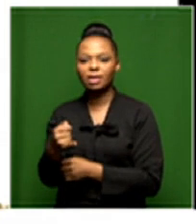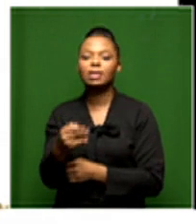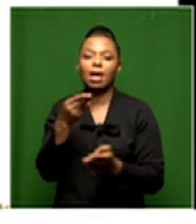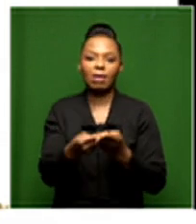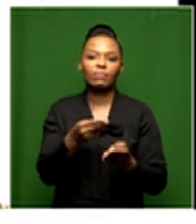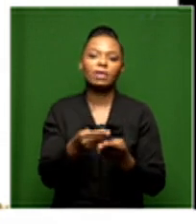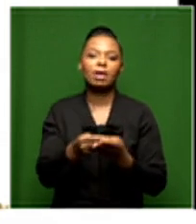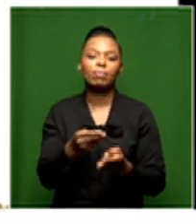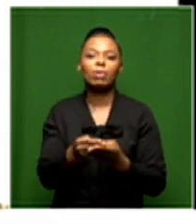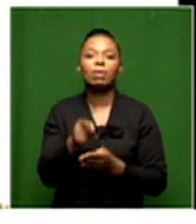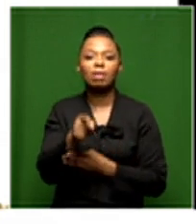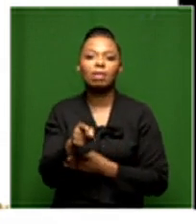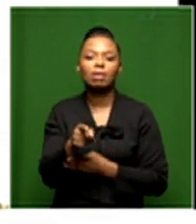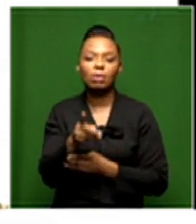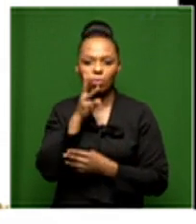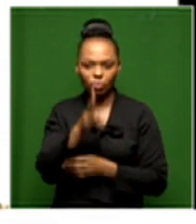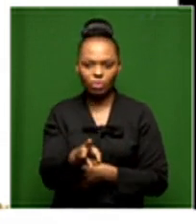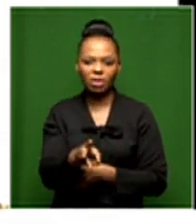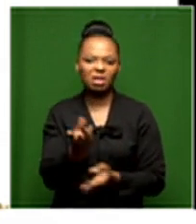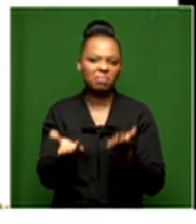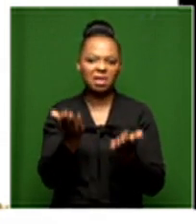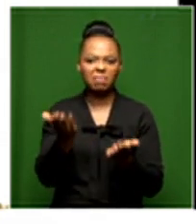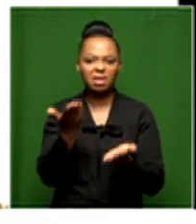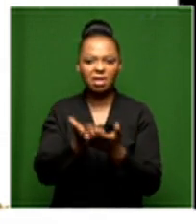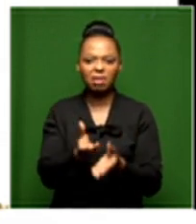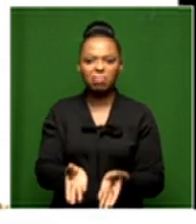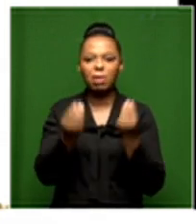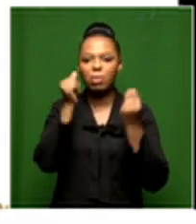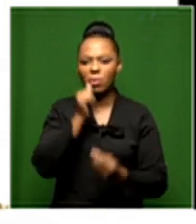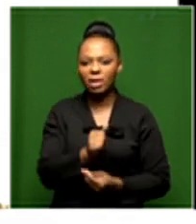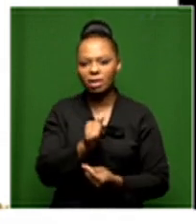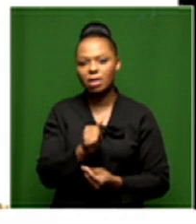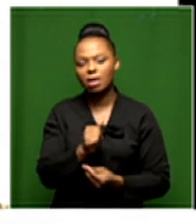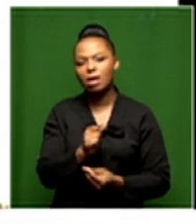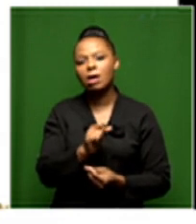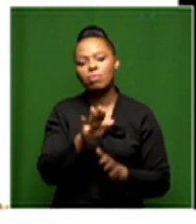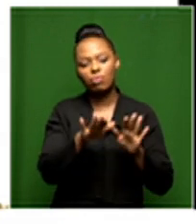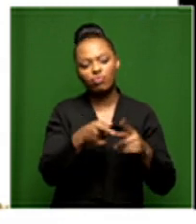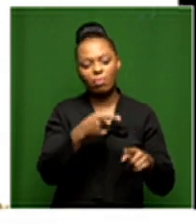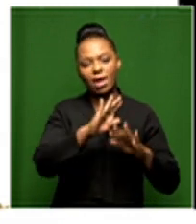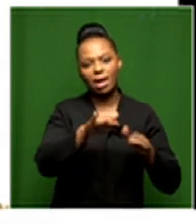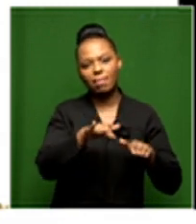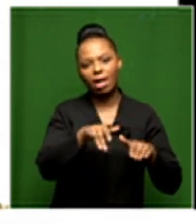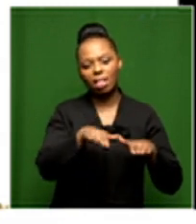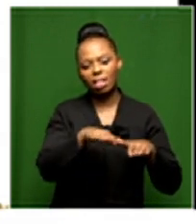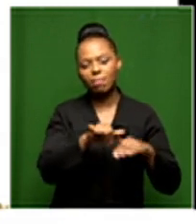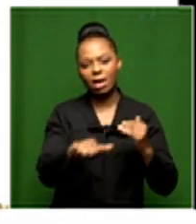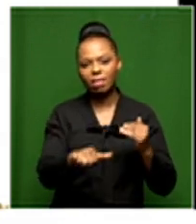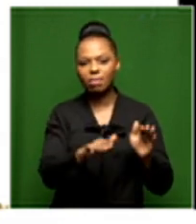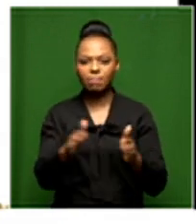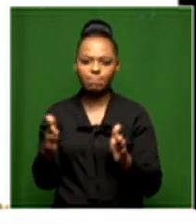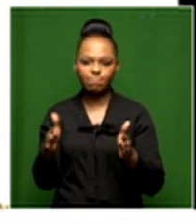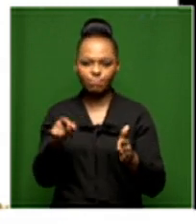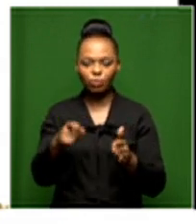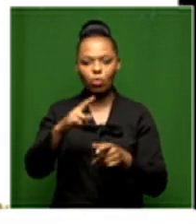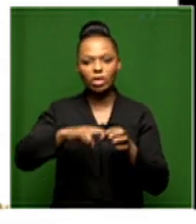is currently scheduled to arrive sometime in Q2, given that most of those vaccines are still very